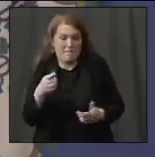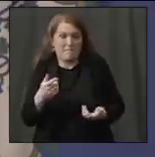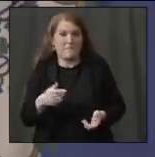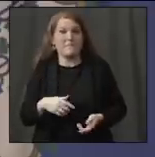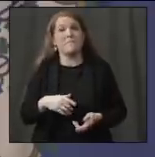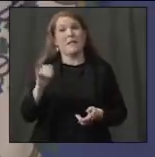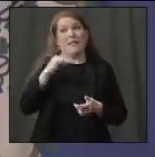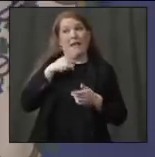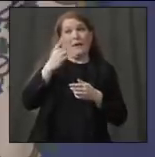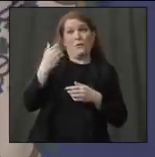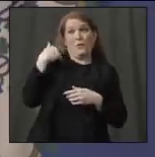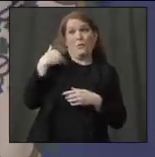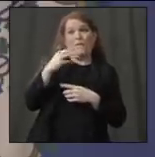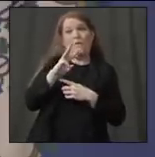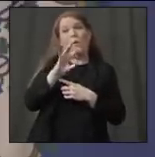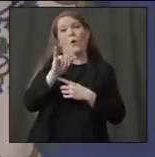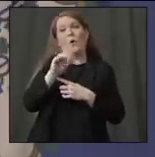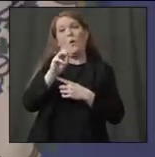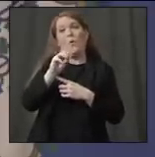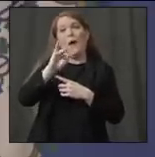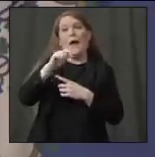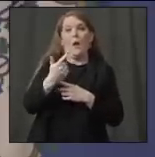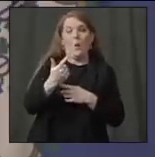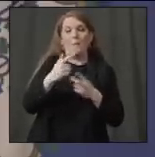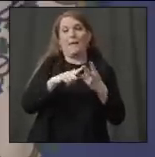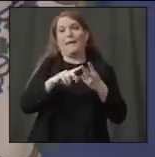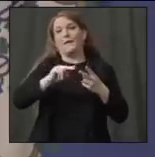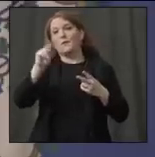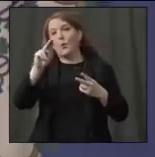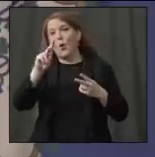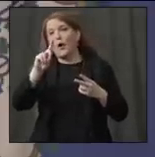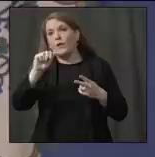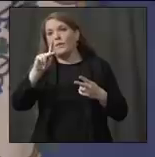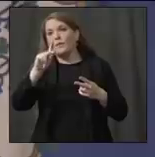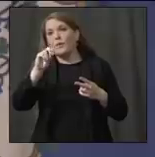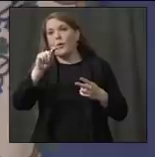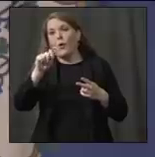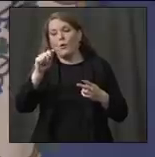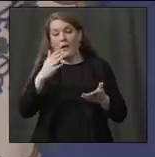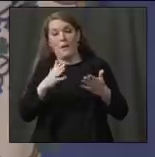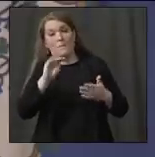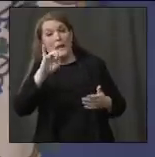have you believe these are just profligate blue states, and they shouldn't reward their